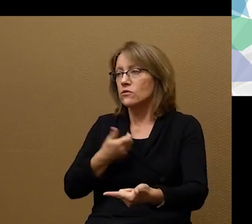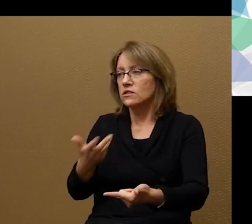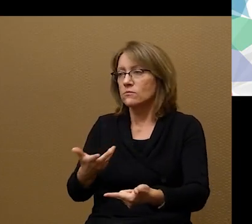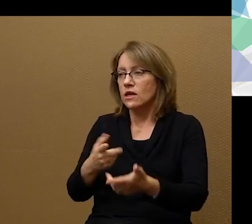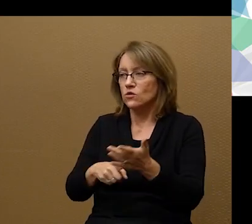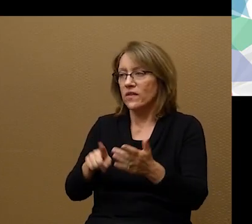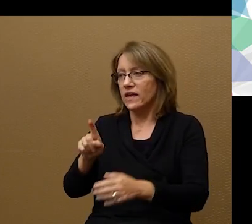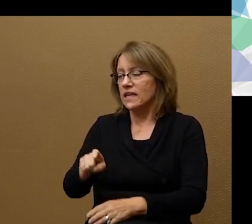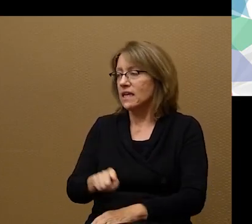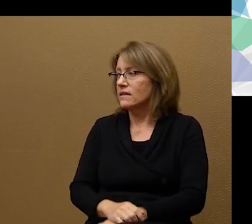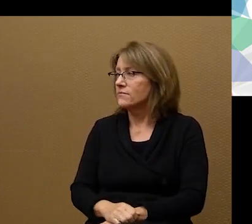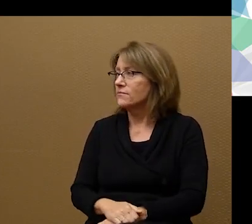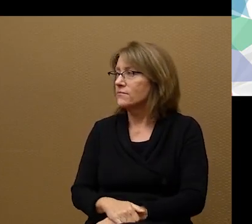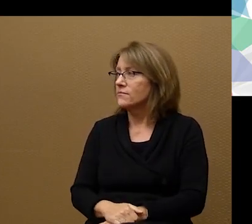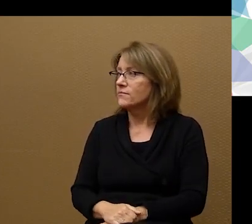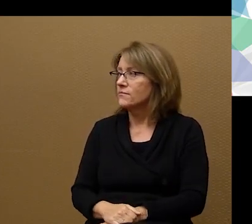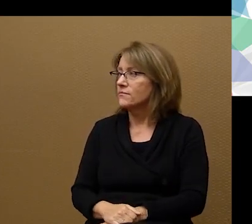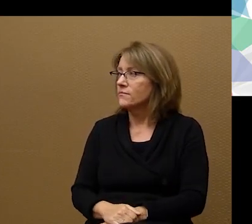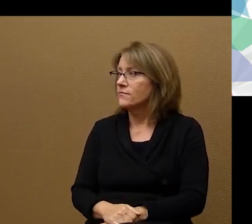All right.